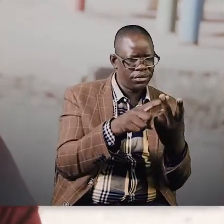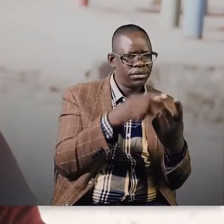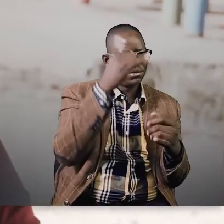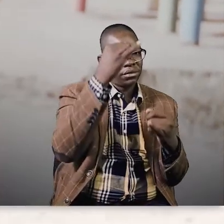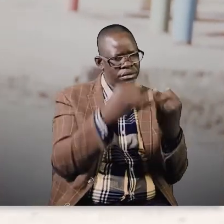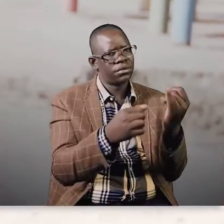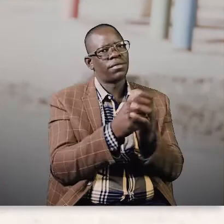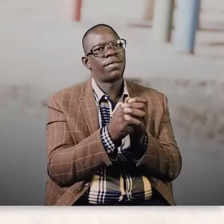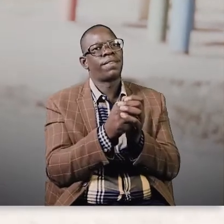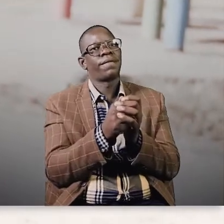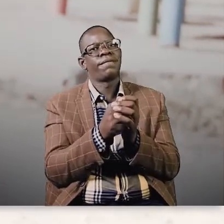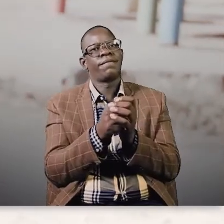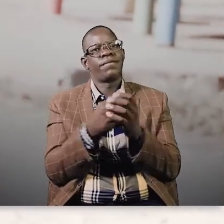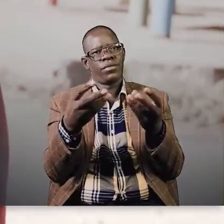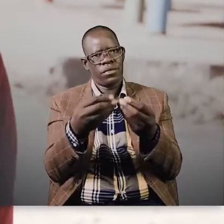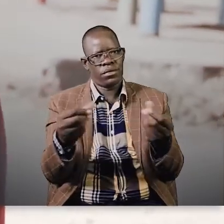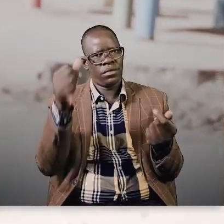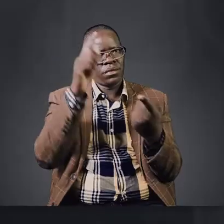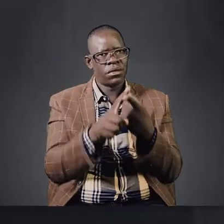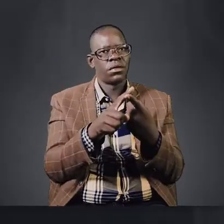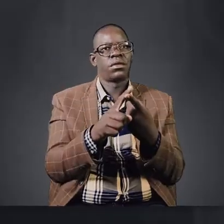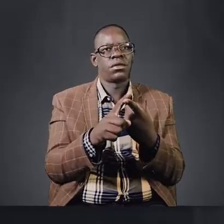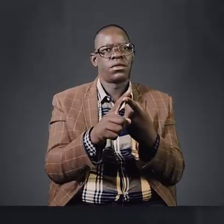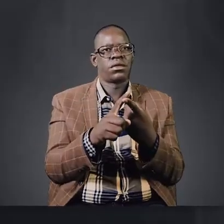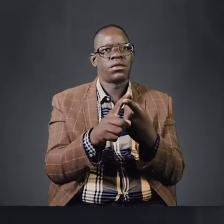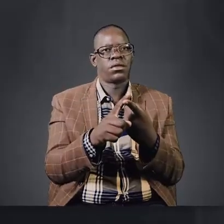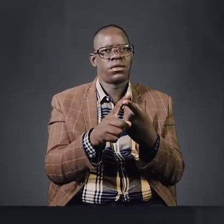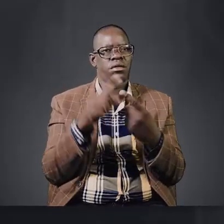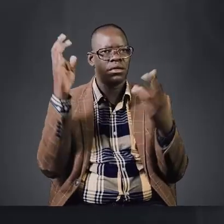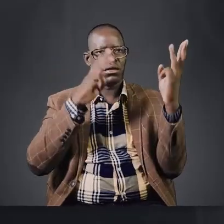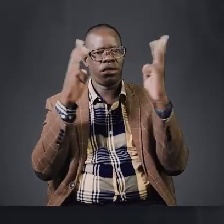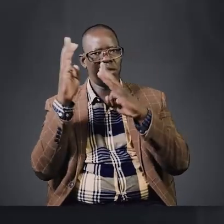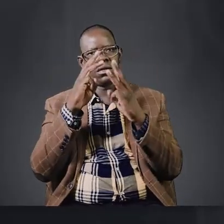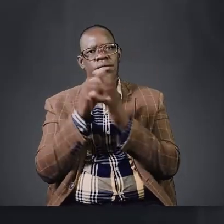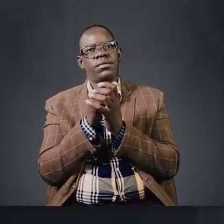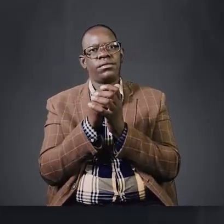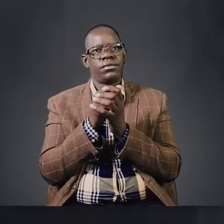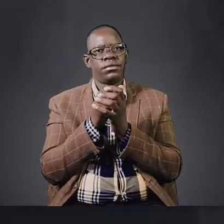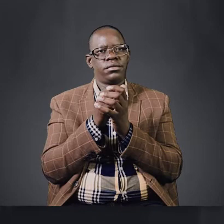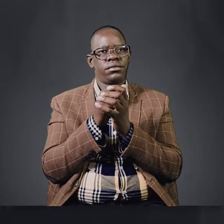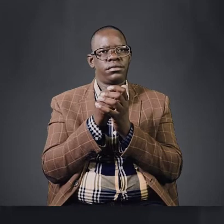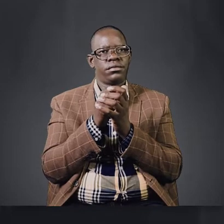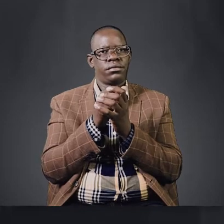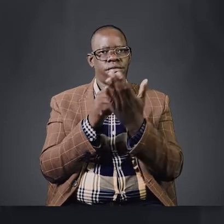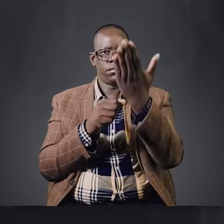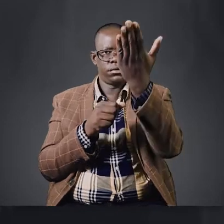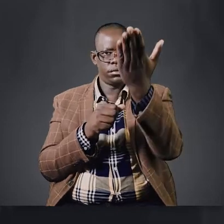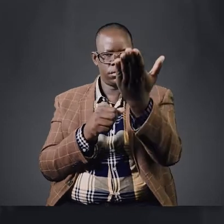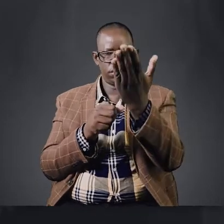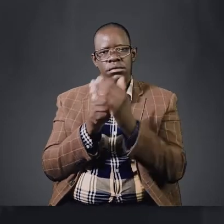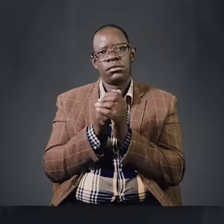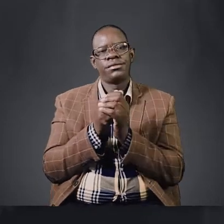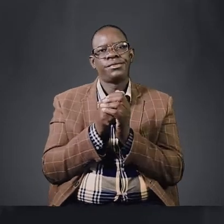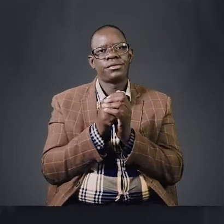tunnel. And some of the solutions are solutions for air pollution. Reduce pollution from